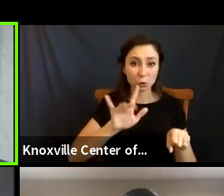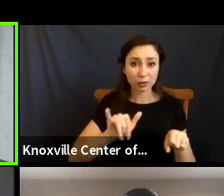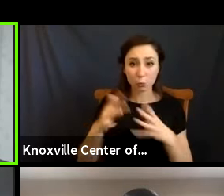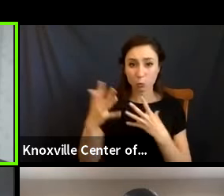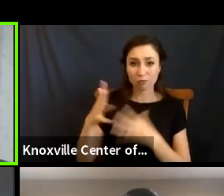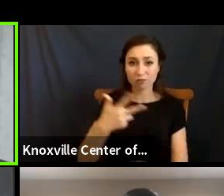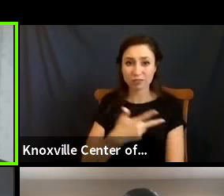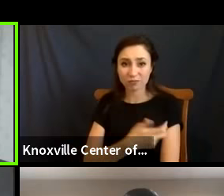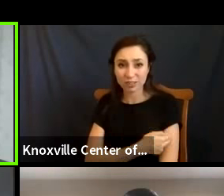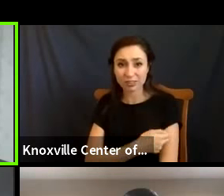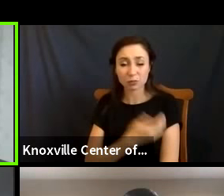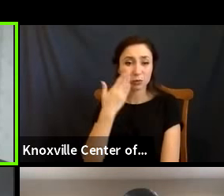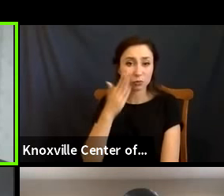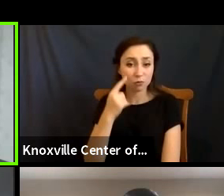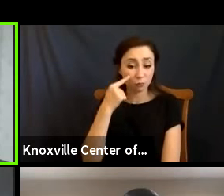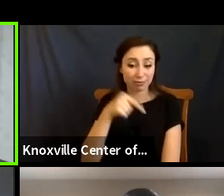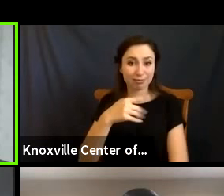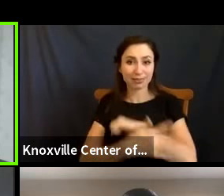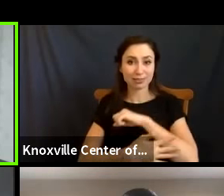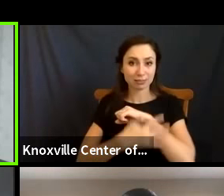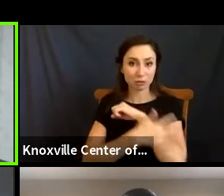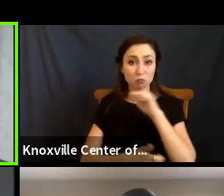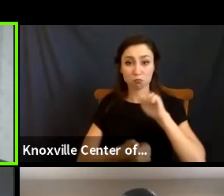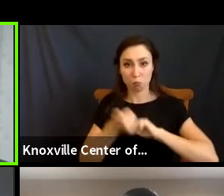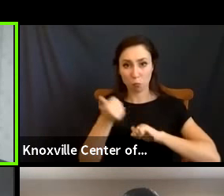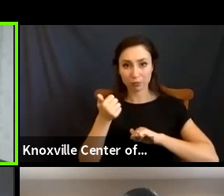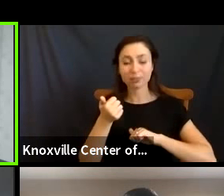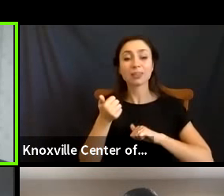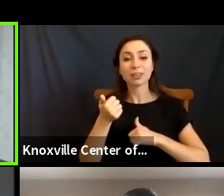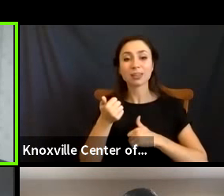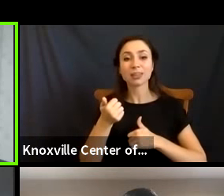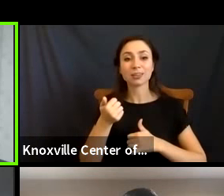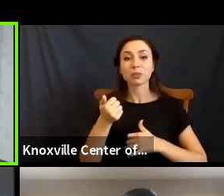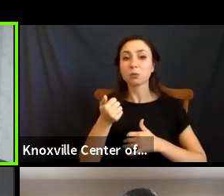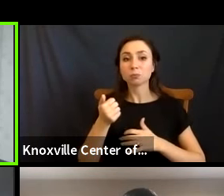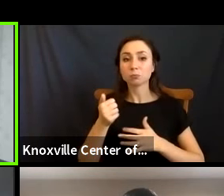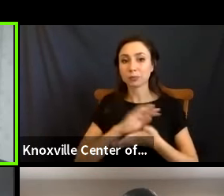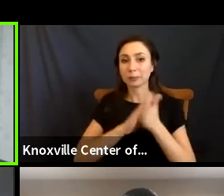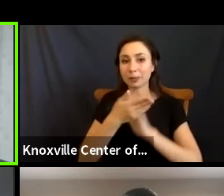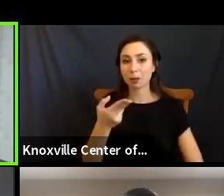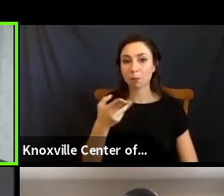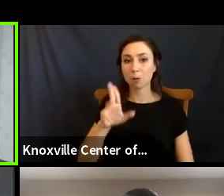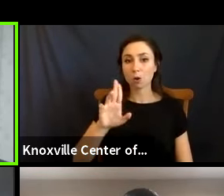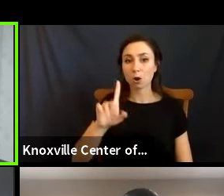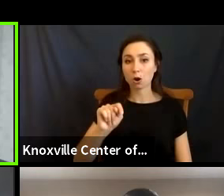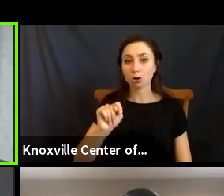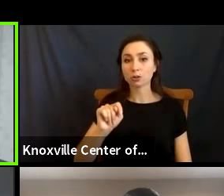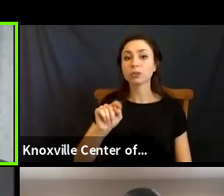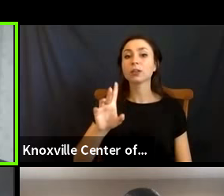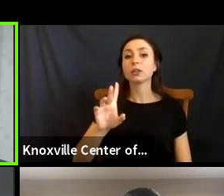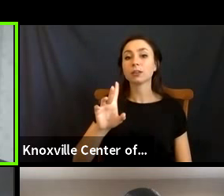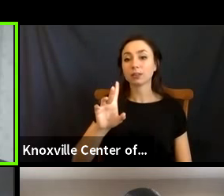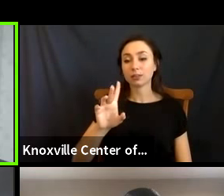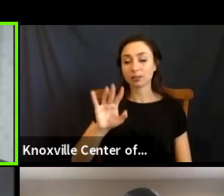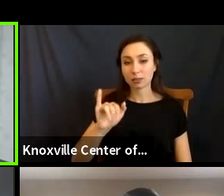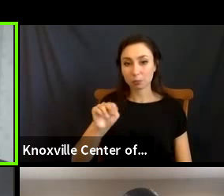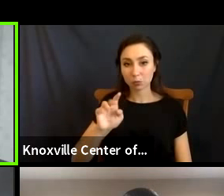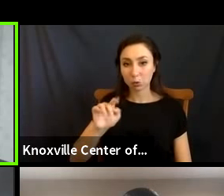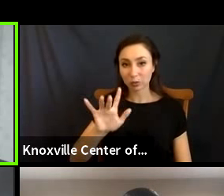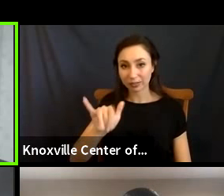immunity. But in this country, for the most part, we achieve herd immunity through vaccination. And with COVID, we'll have to achieve herd immunity through